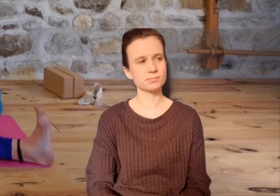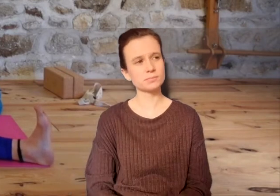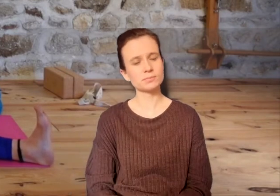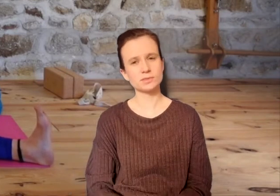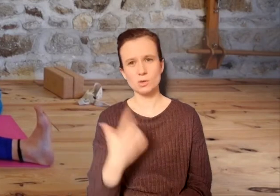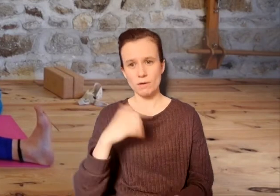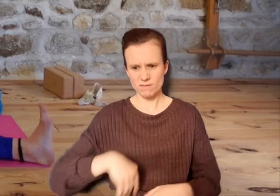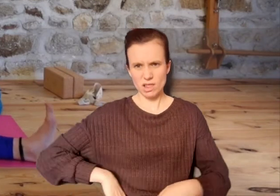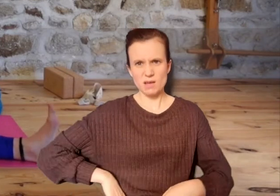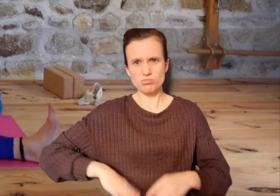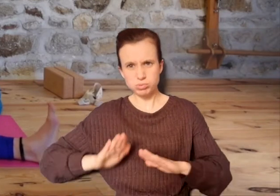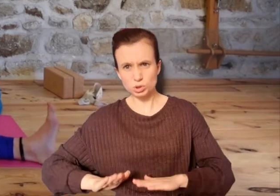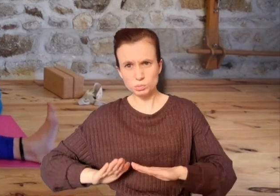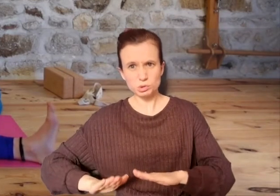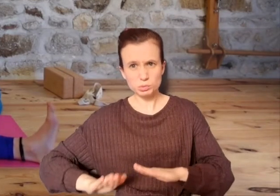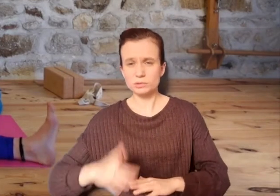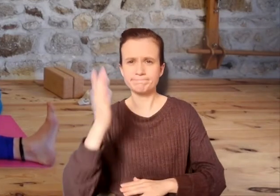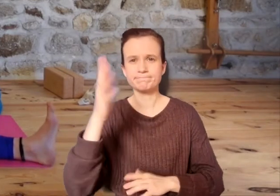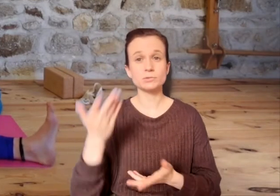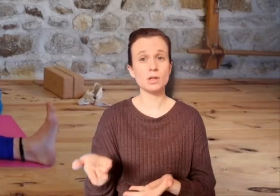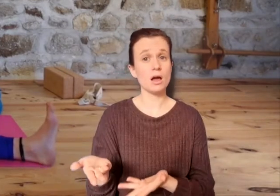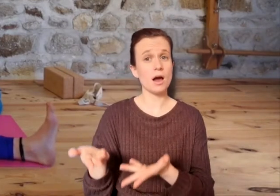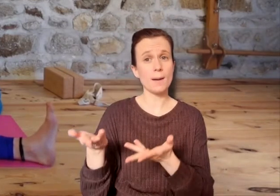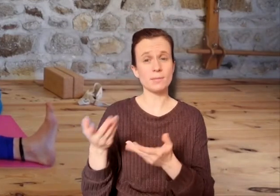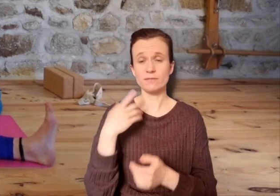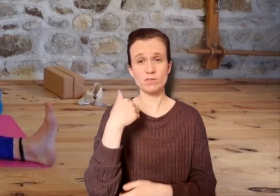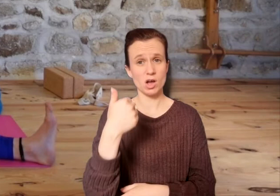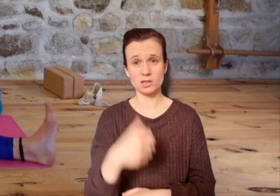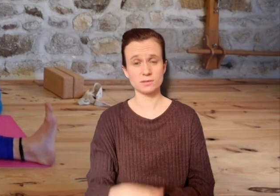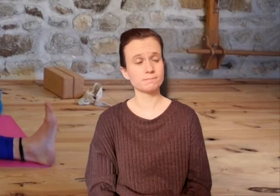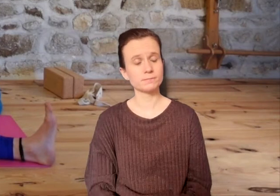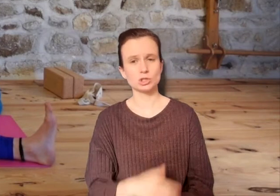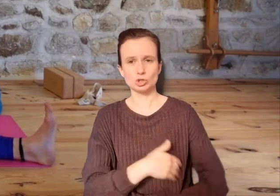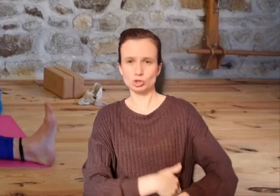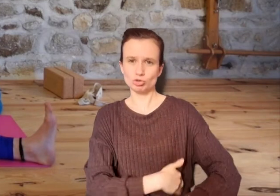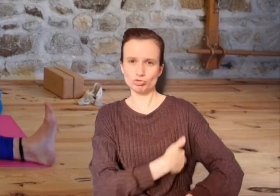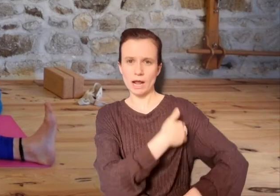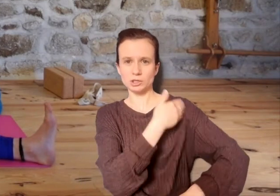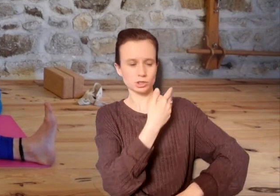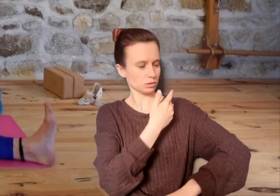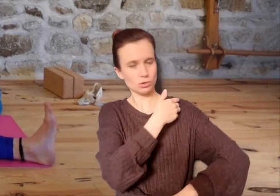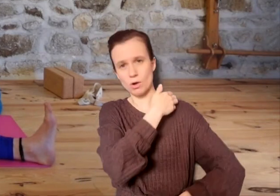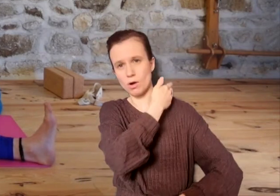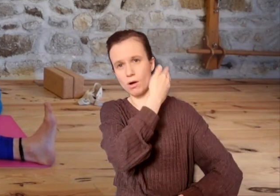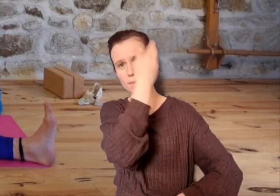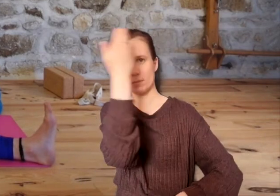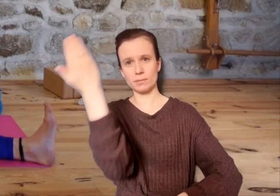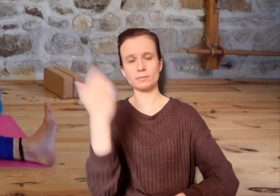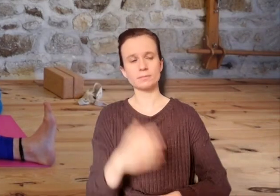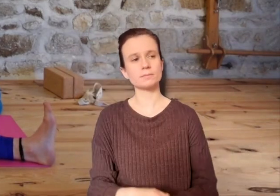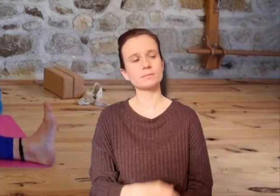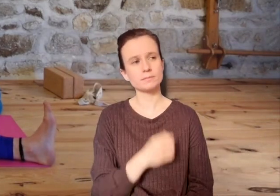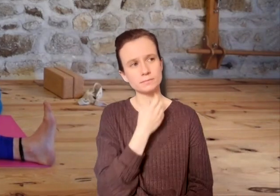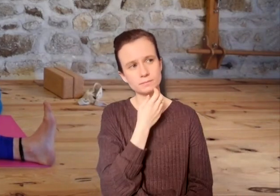the floor. Yeah, I'm not going to press it down and block the movement. This is really a stretch for one, the left side